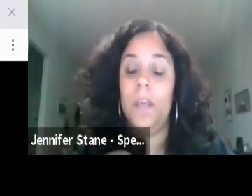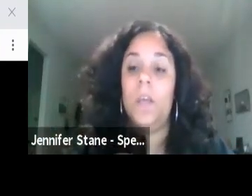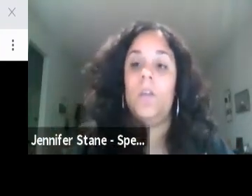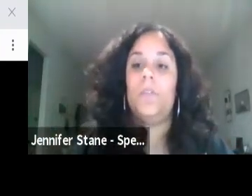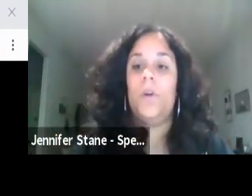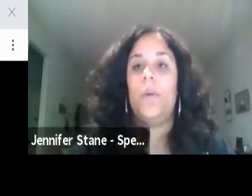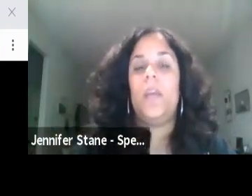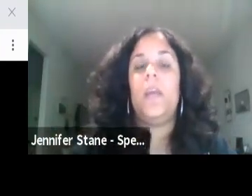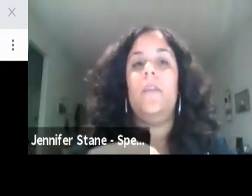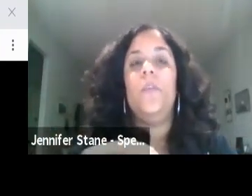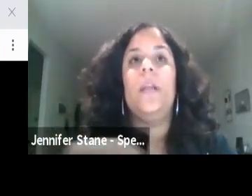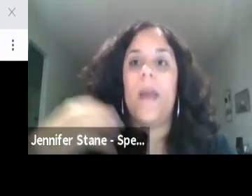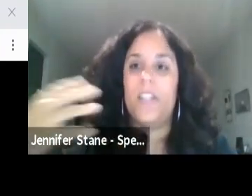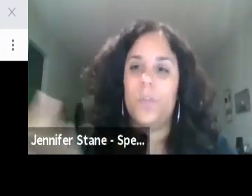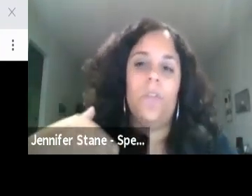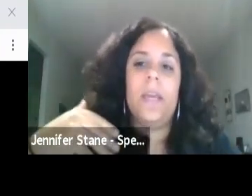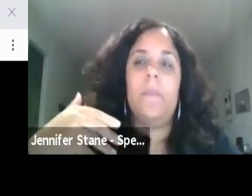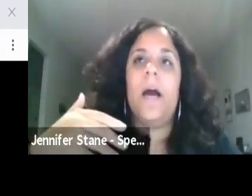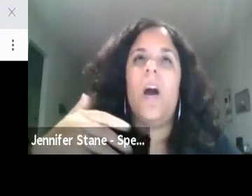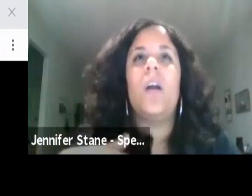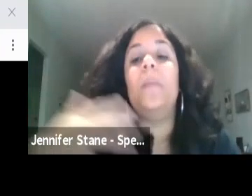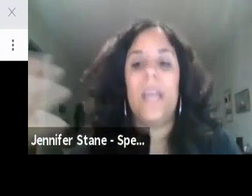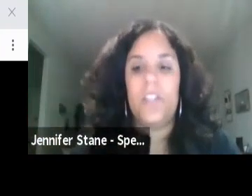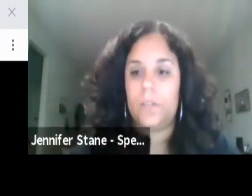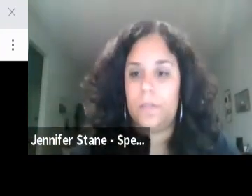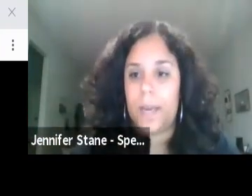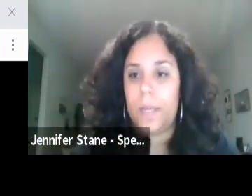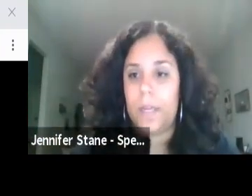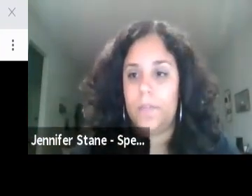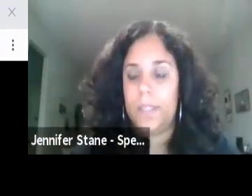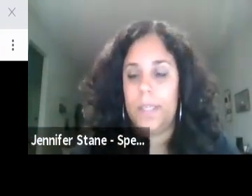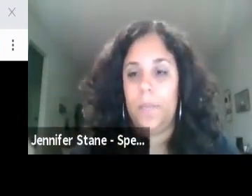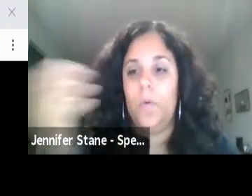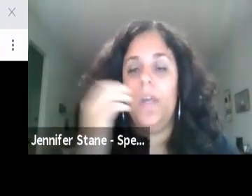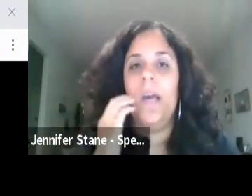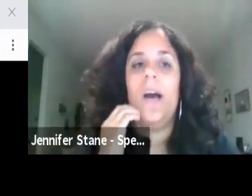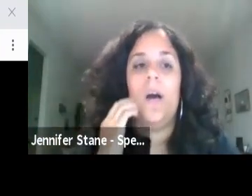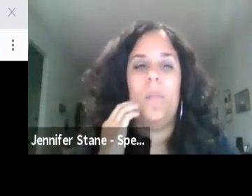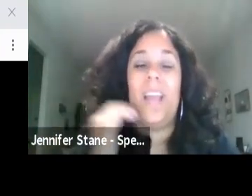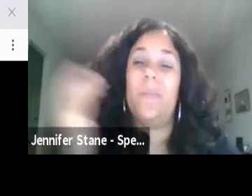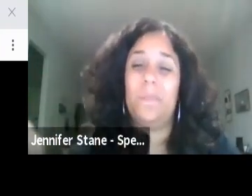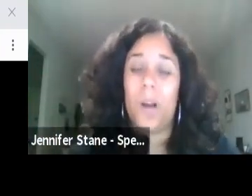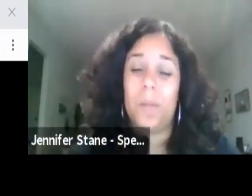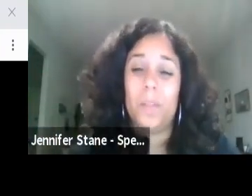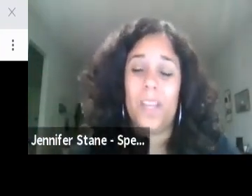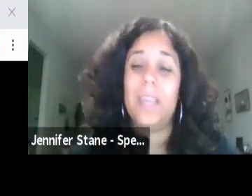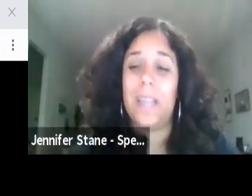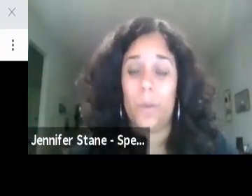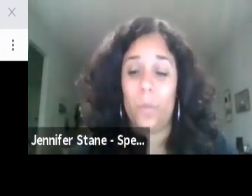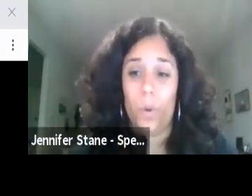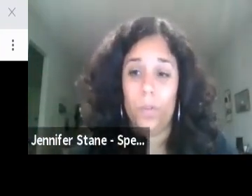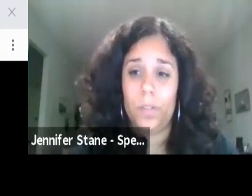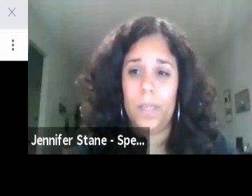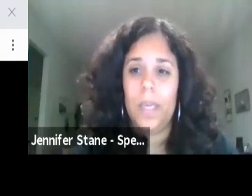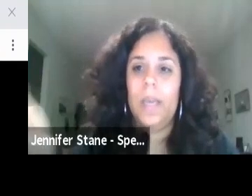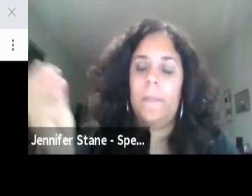fashion. So if you can imagine, when you think about complications of diabetes, for example, like problems with healing